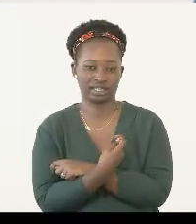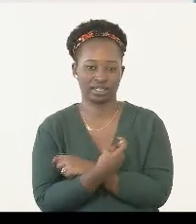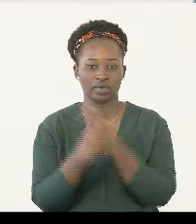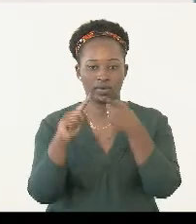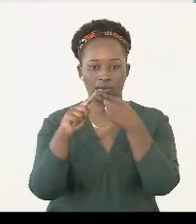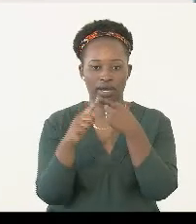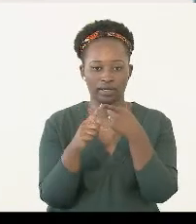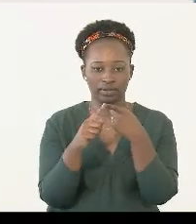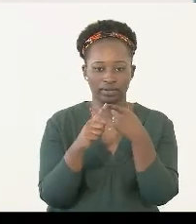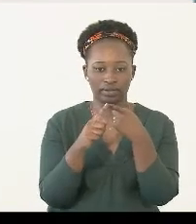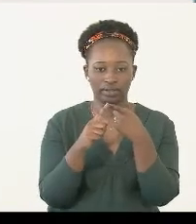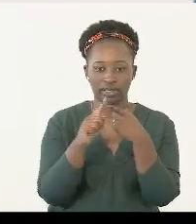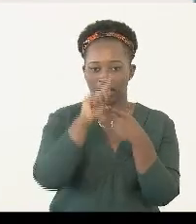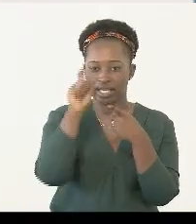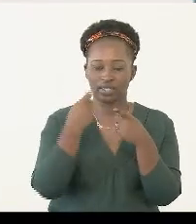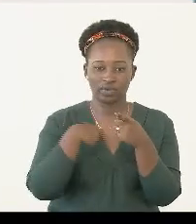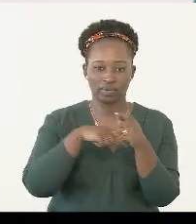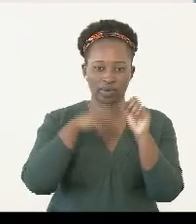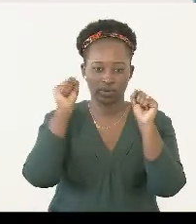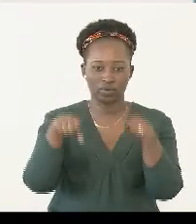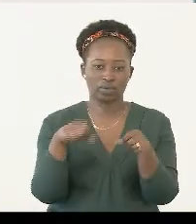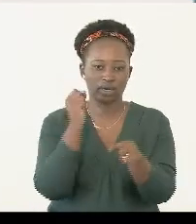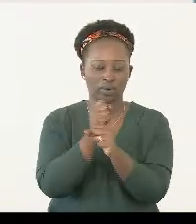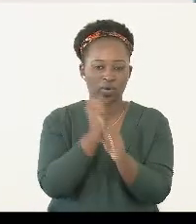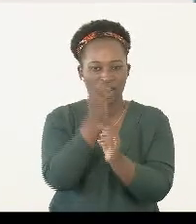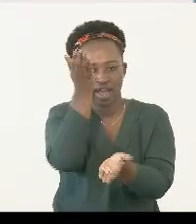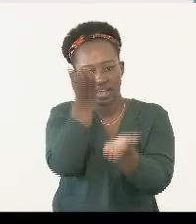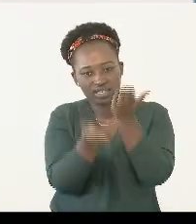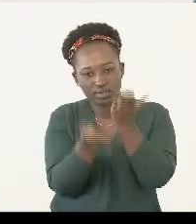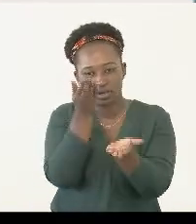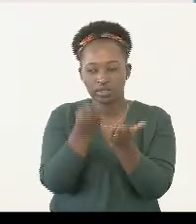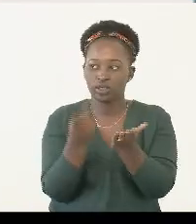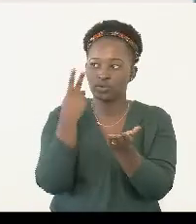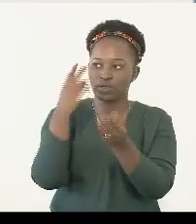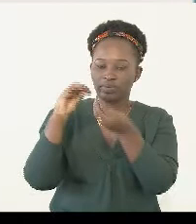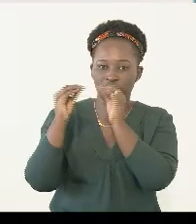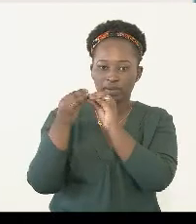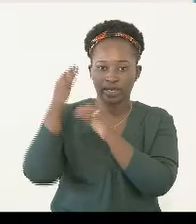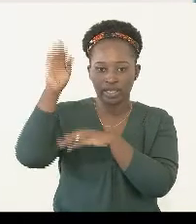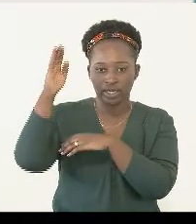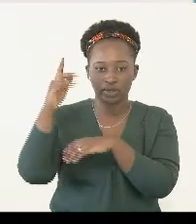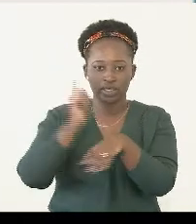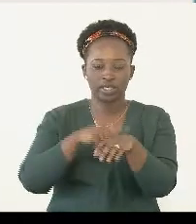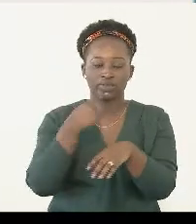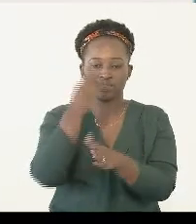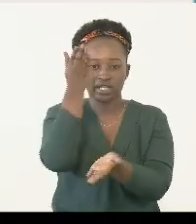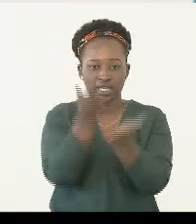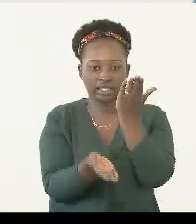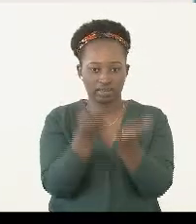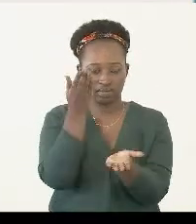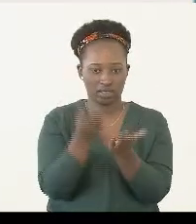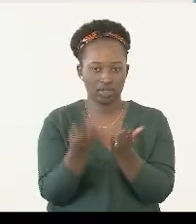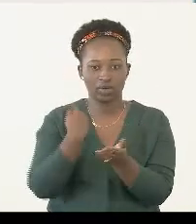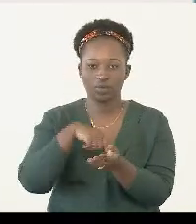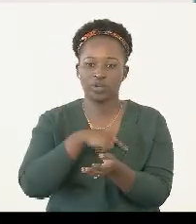1. Are you able to make an estimation? When we look at these figures, when we talk of estimations, we